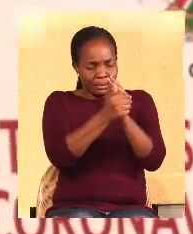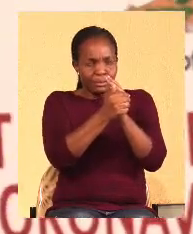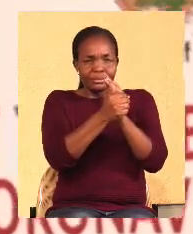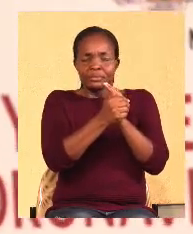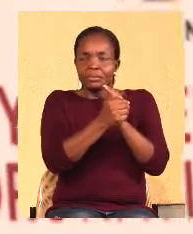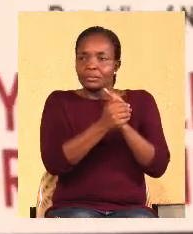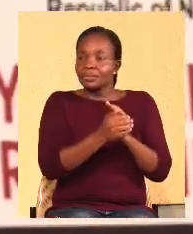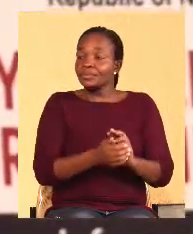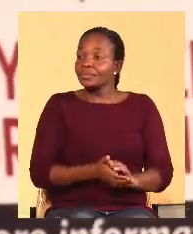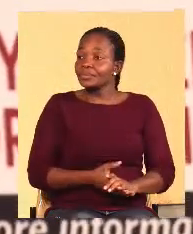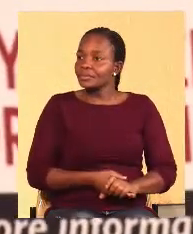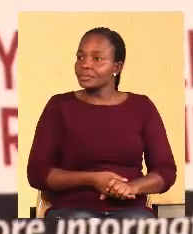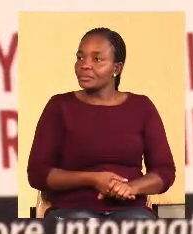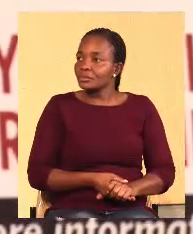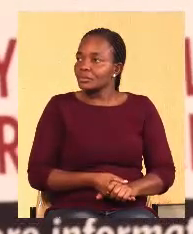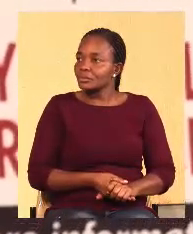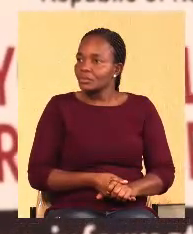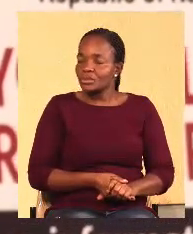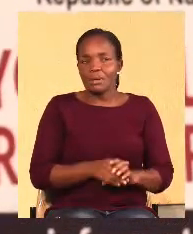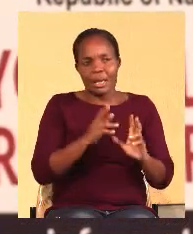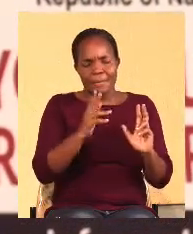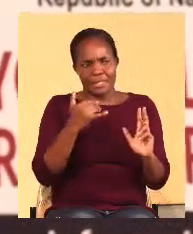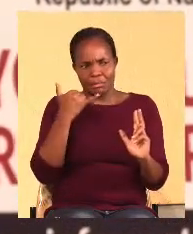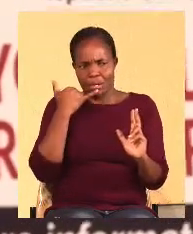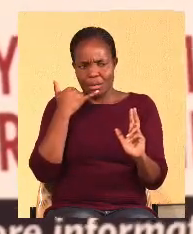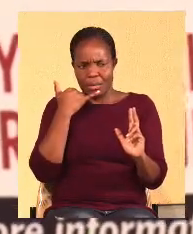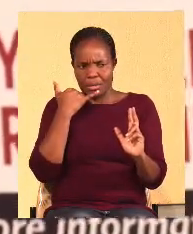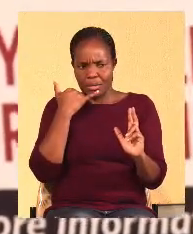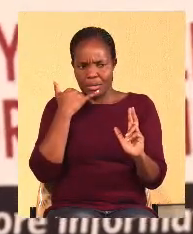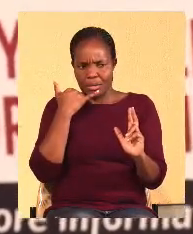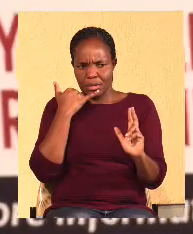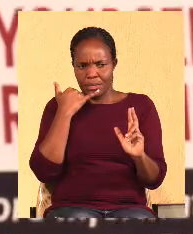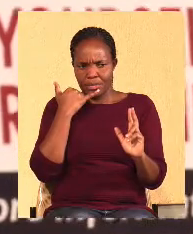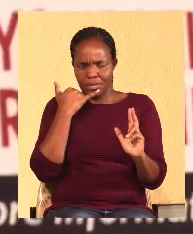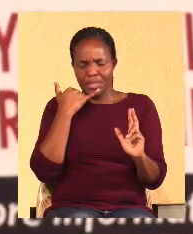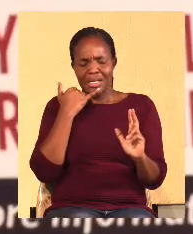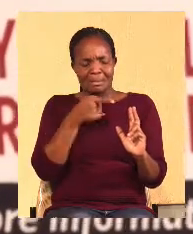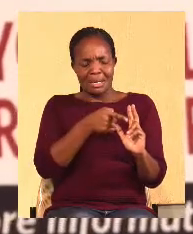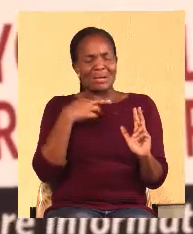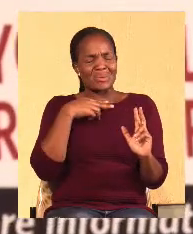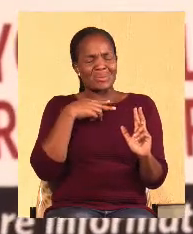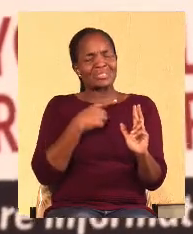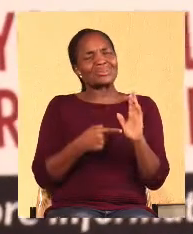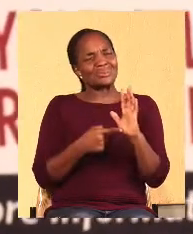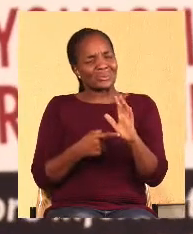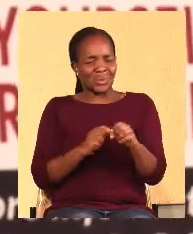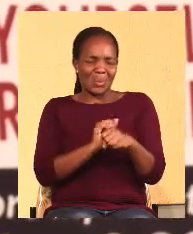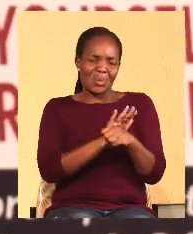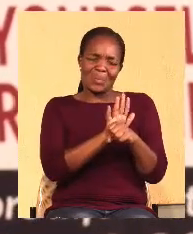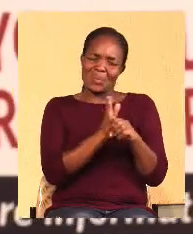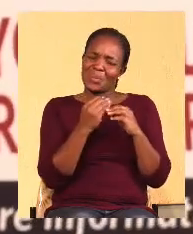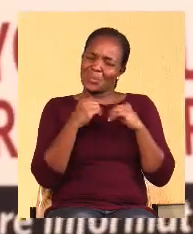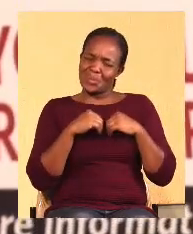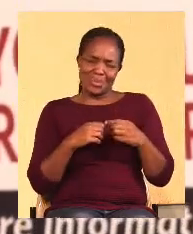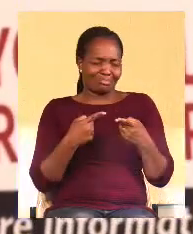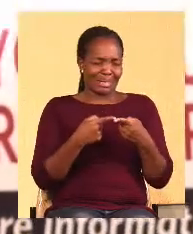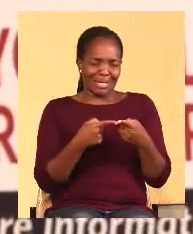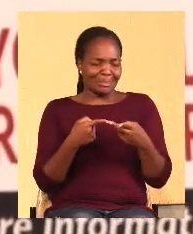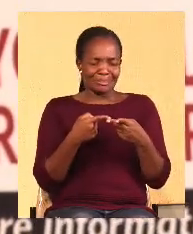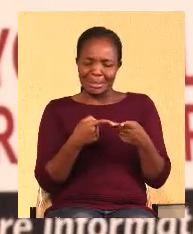in and somebody is complaining of the signs of COVID-19, there are certain questions that we are asking.